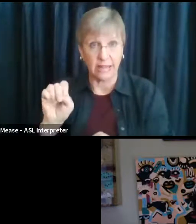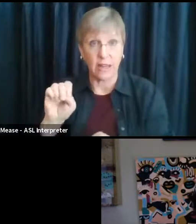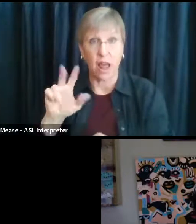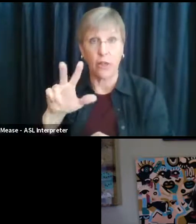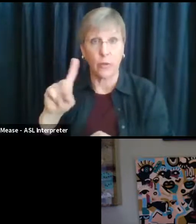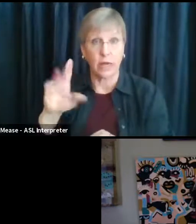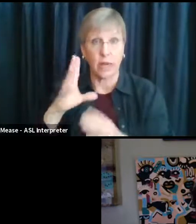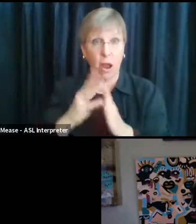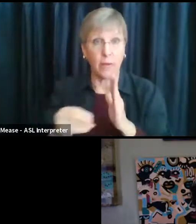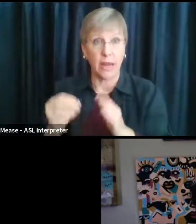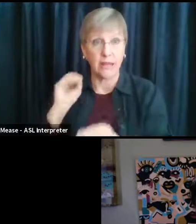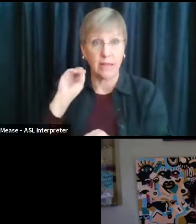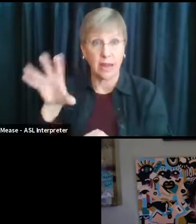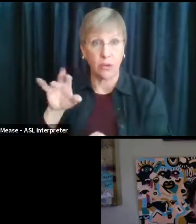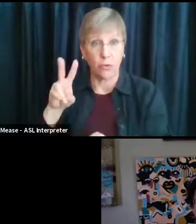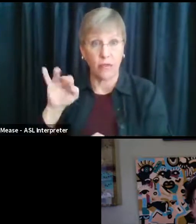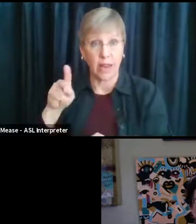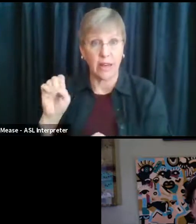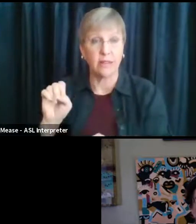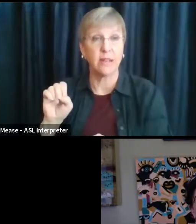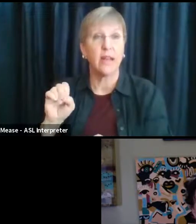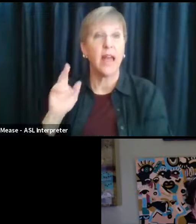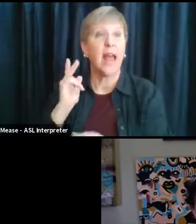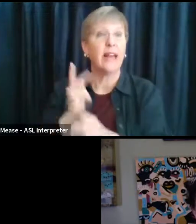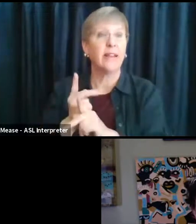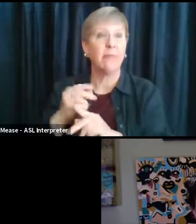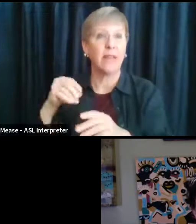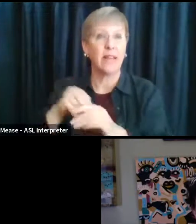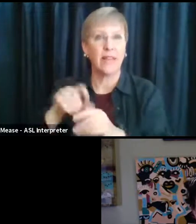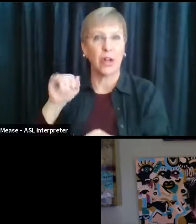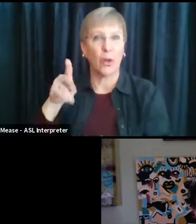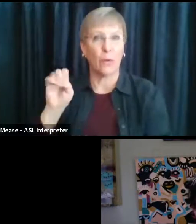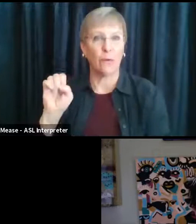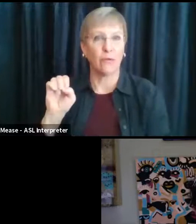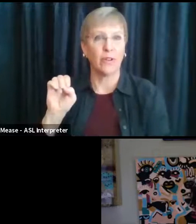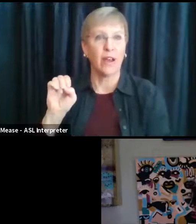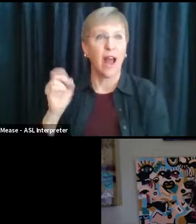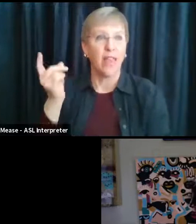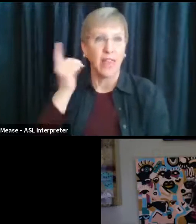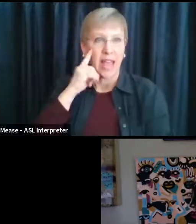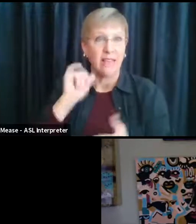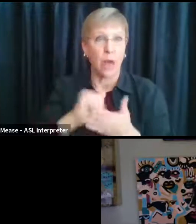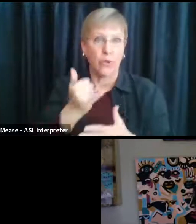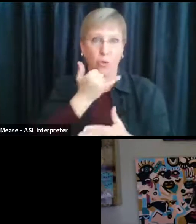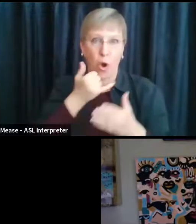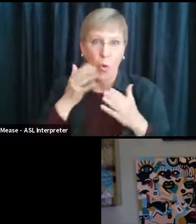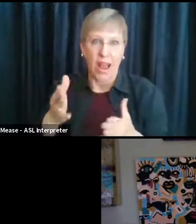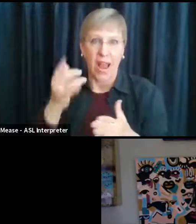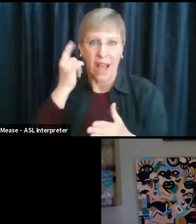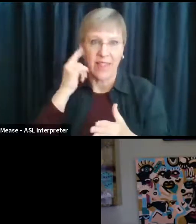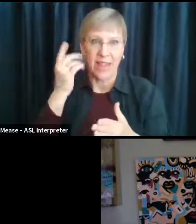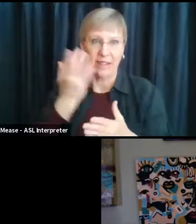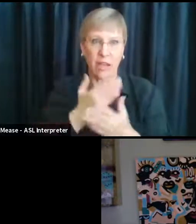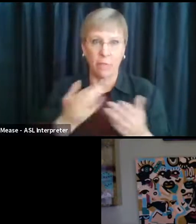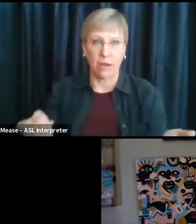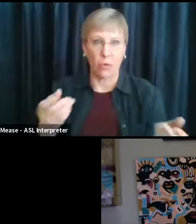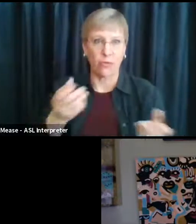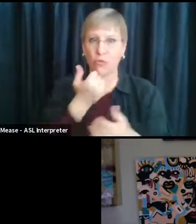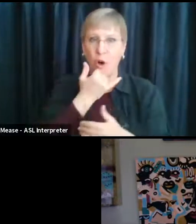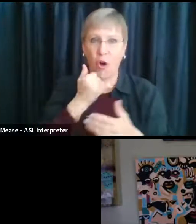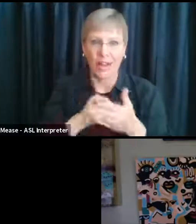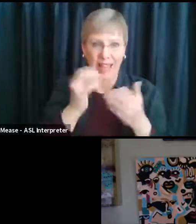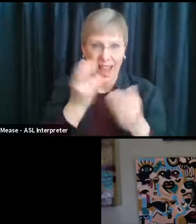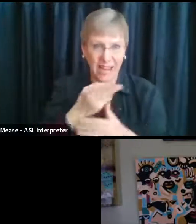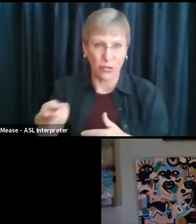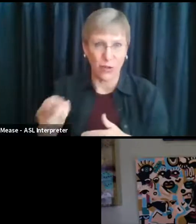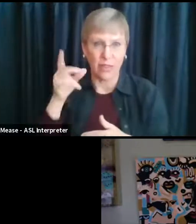and sent it back to Venice and kept it in the Louvre. I think that was the wrong way. I think something got wrong in that history. I